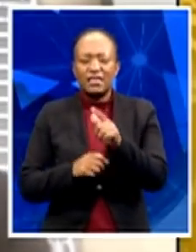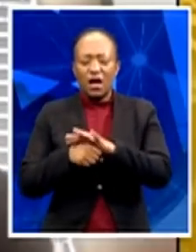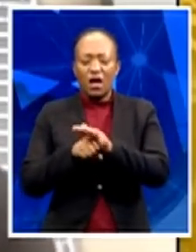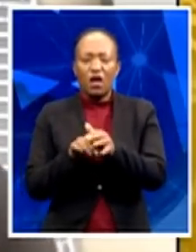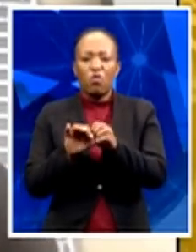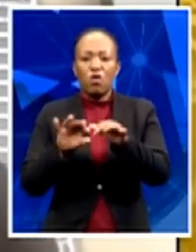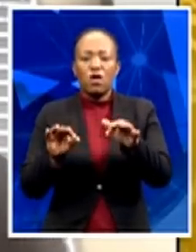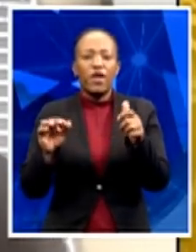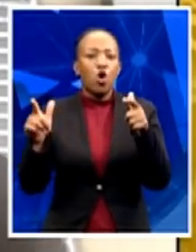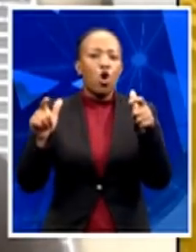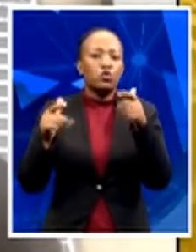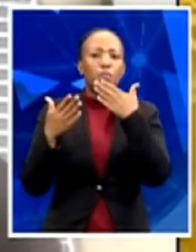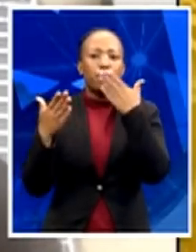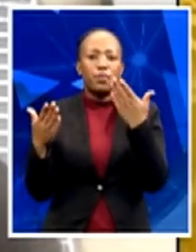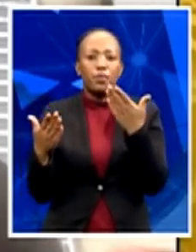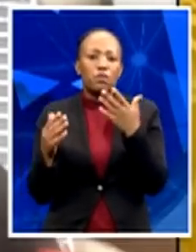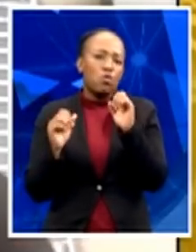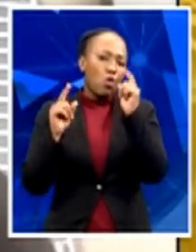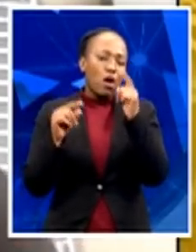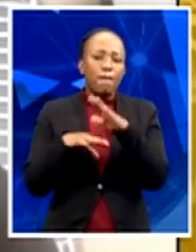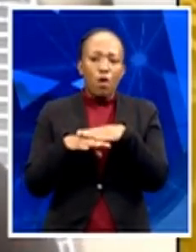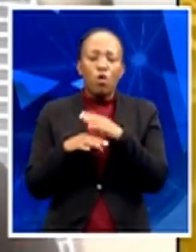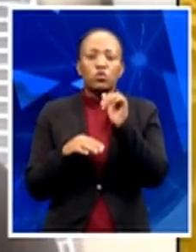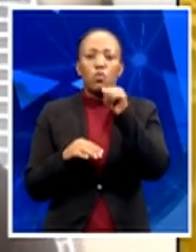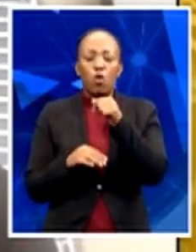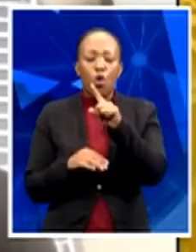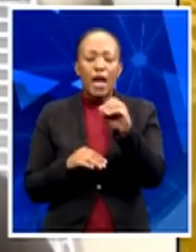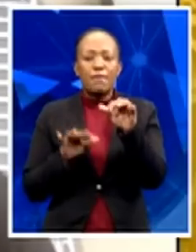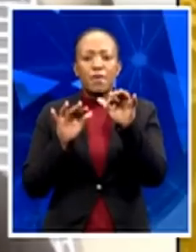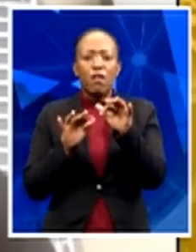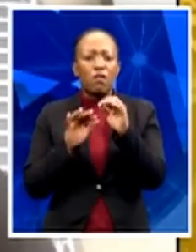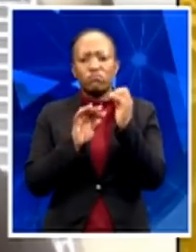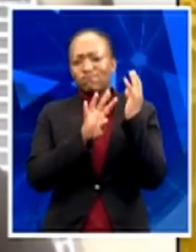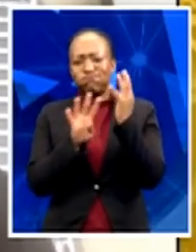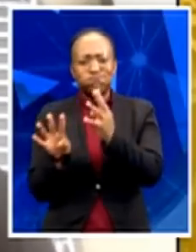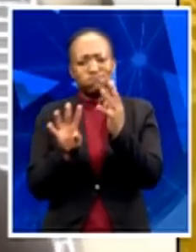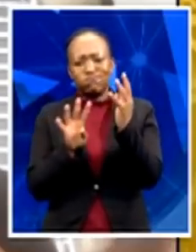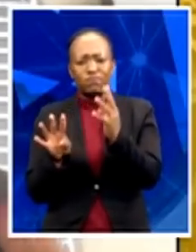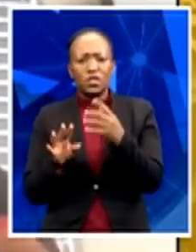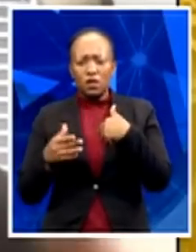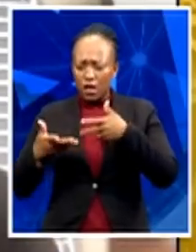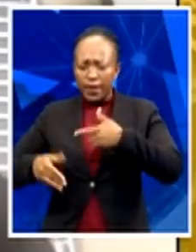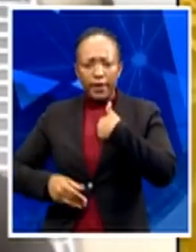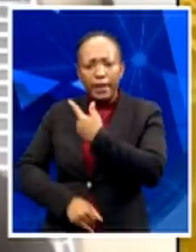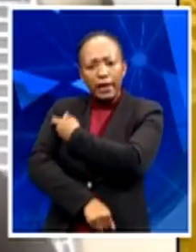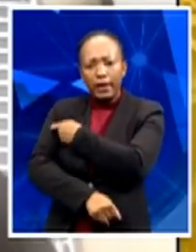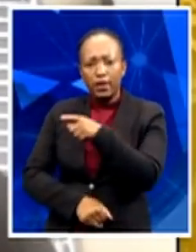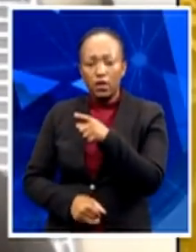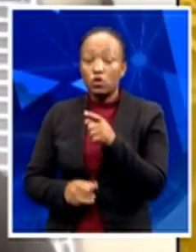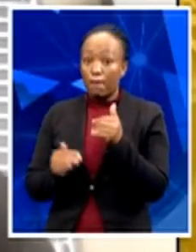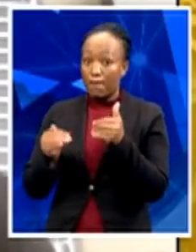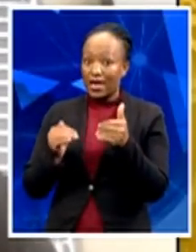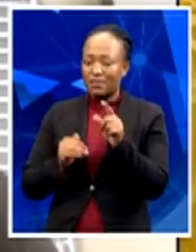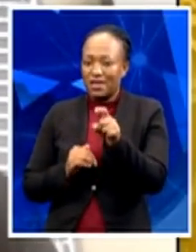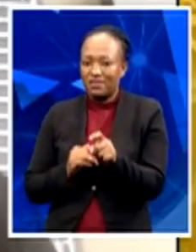up with more than 100 people walking in saying we are here to vaccinate. So there is a need for us to manage that number in terms of going, and